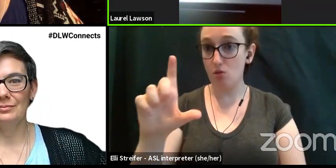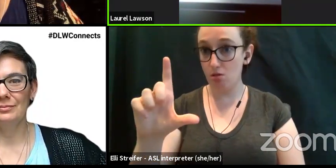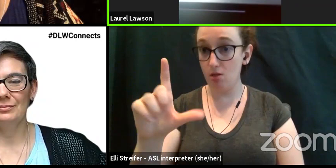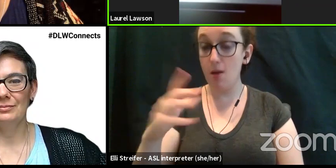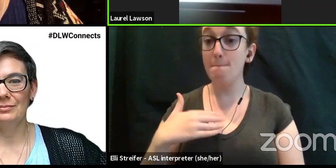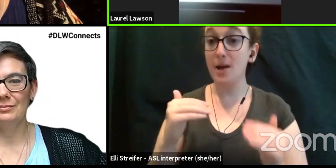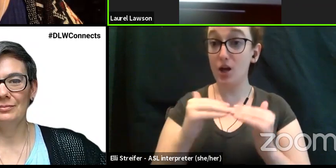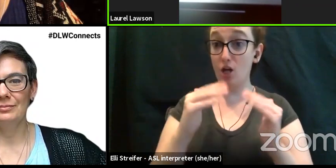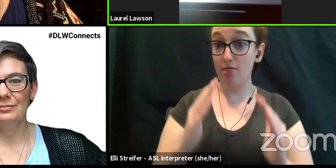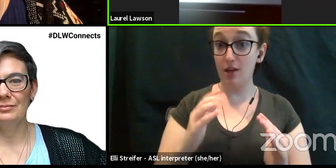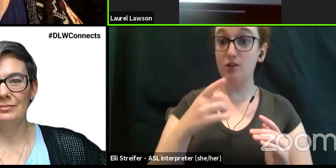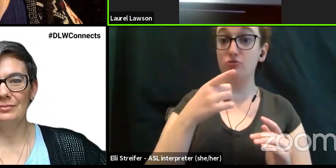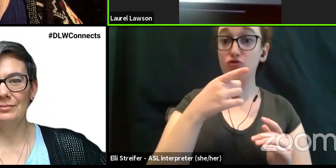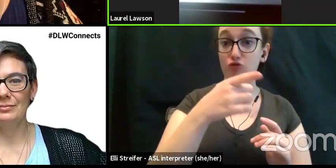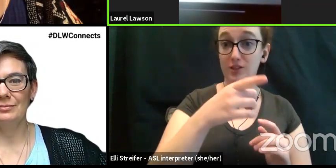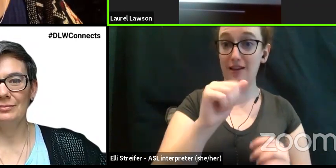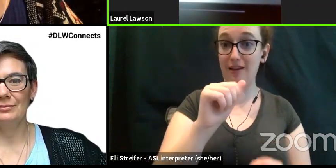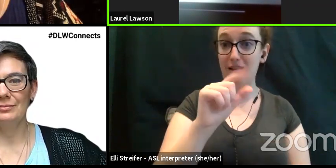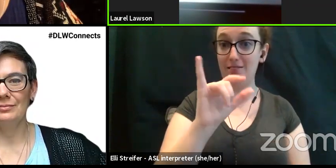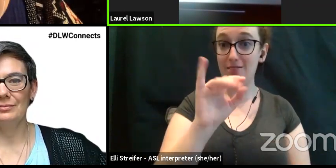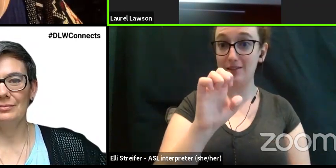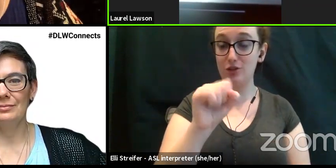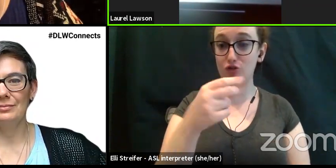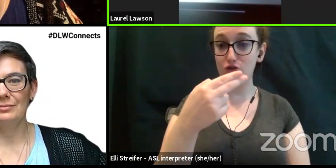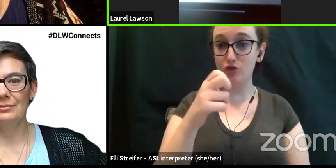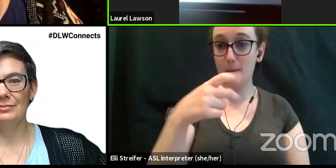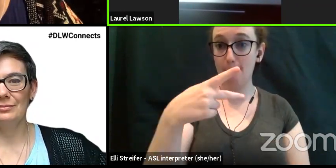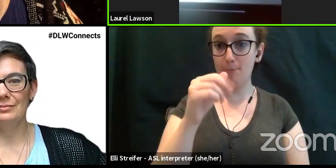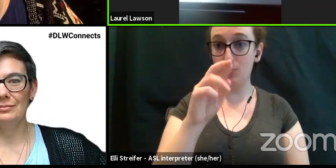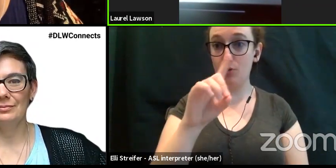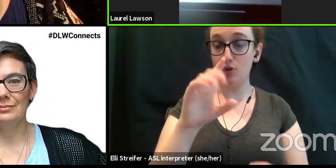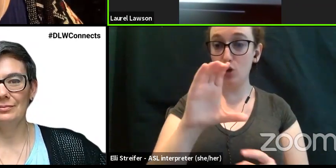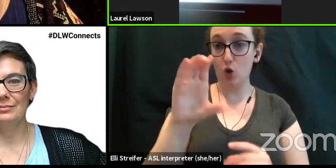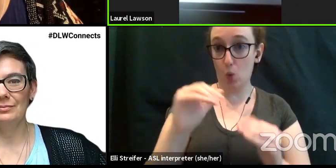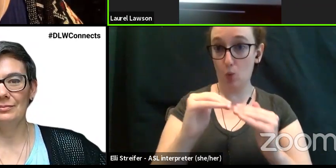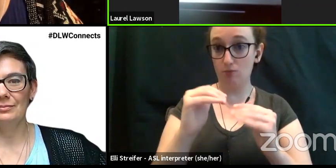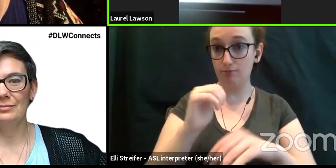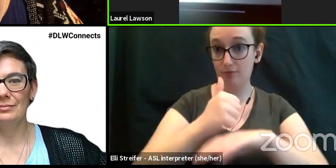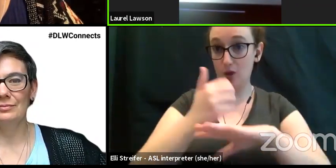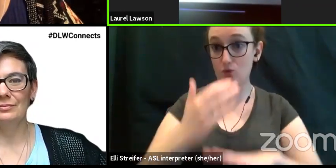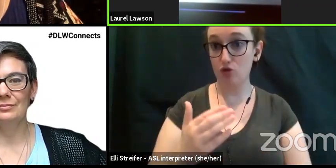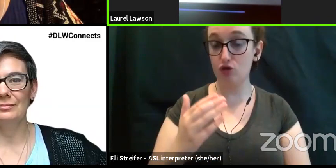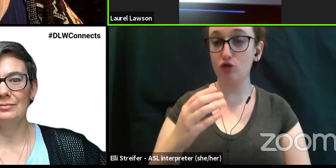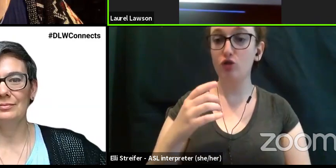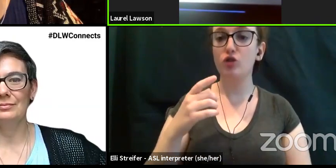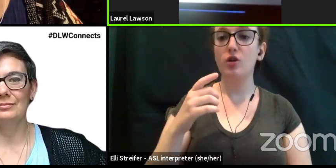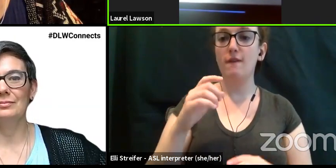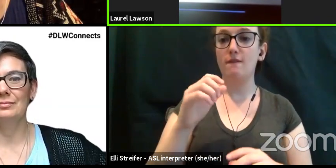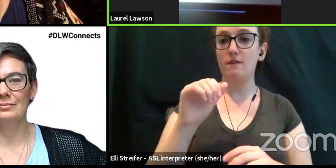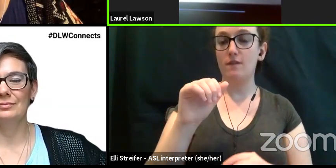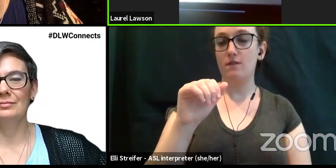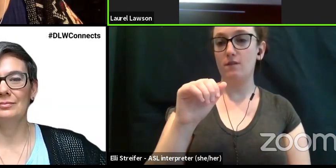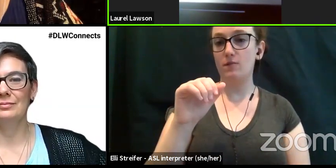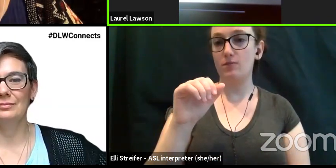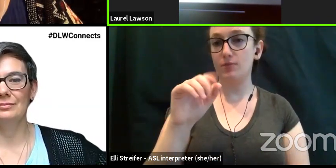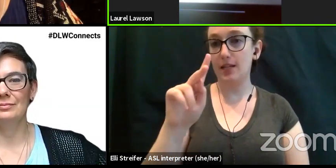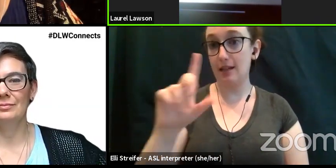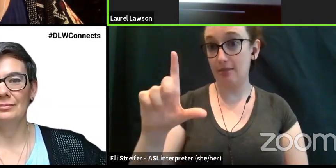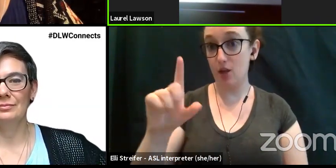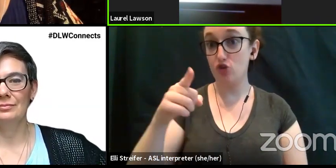Light, Alice Shepherd, is also on Instagram at Wheelchair Dancer. And